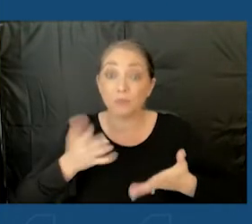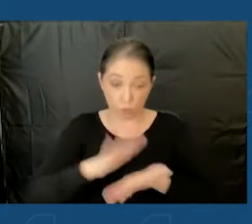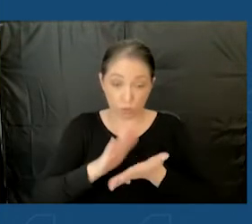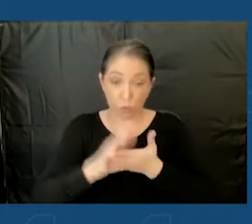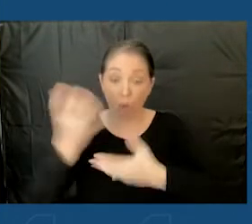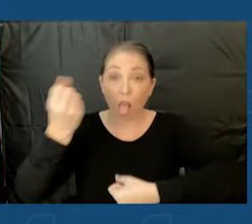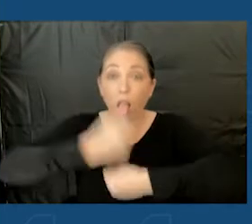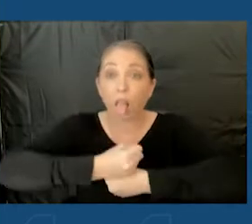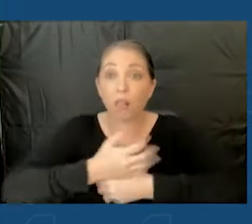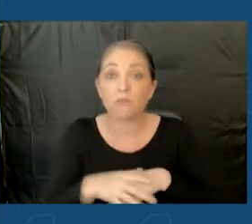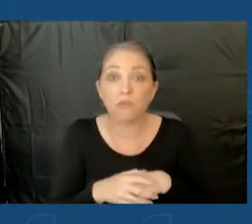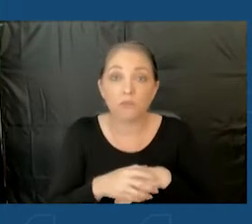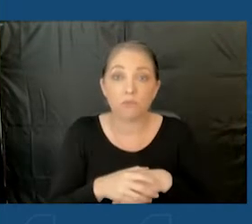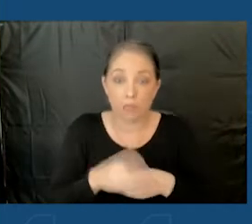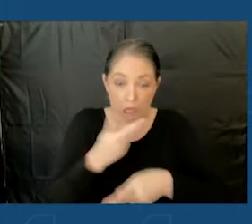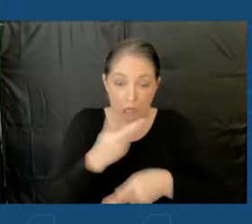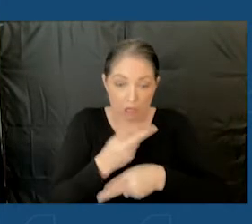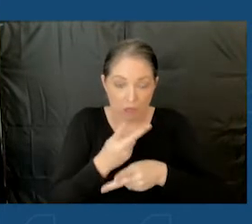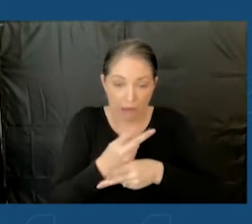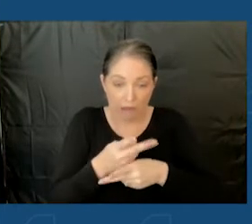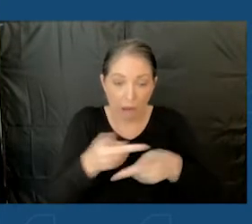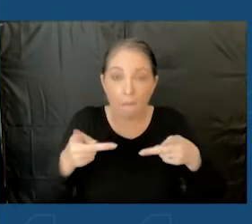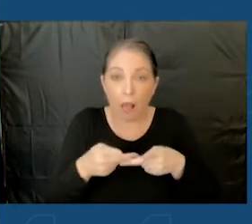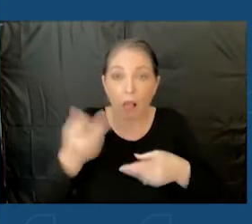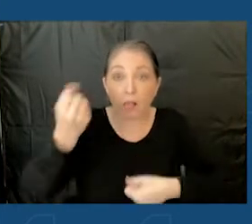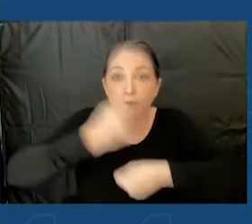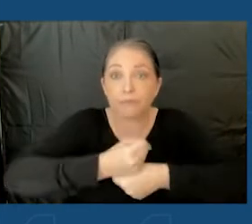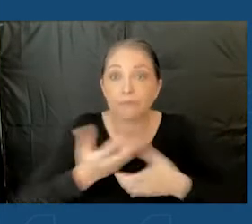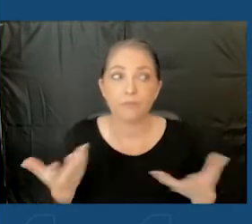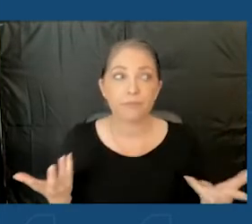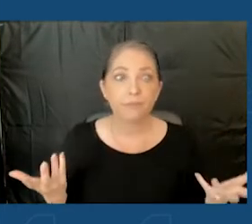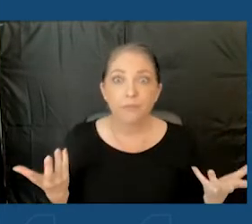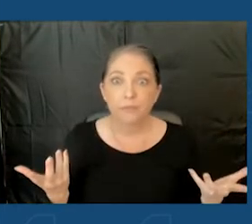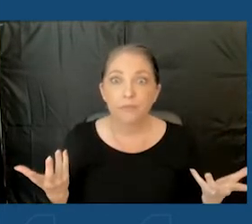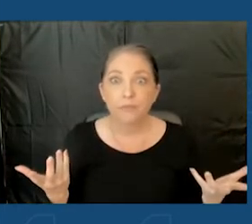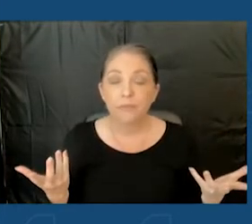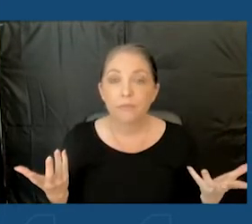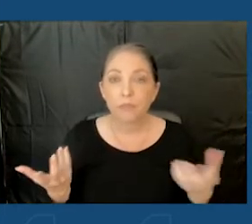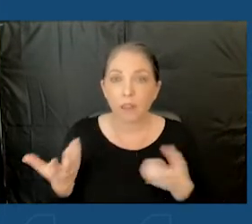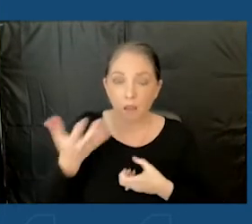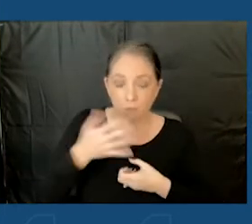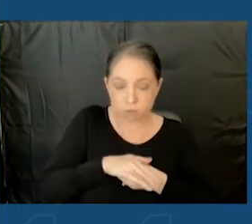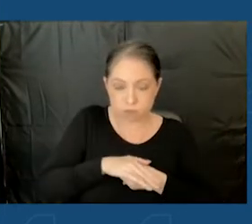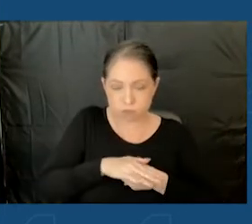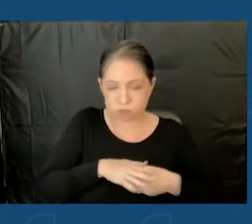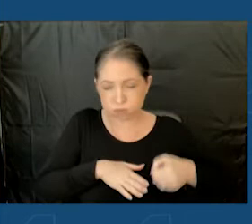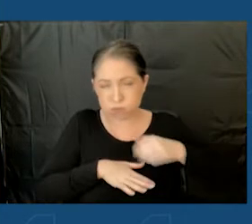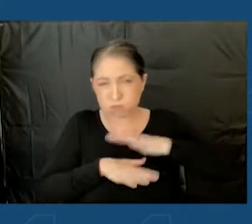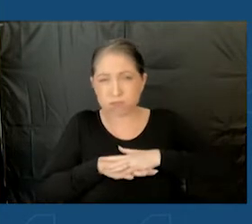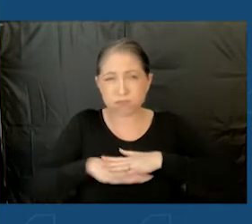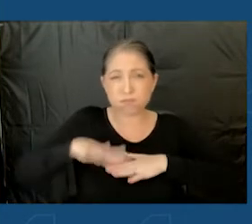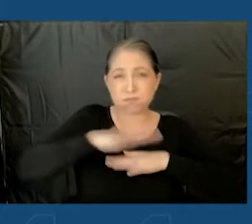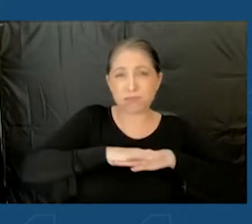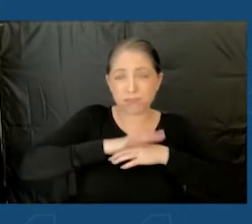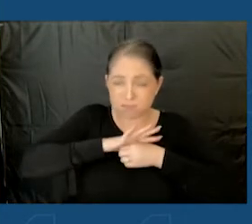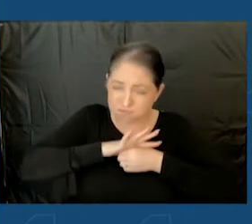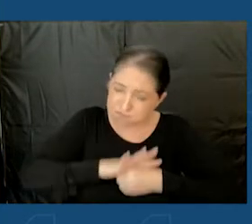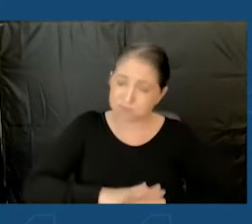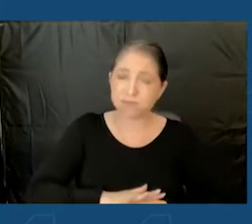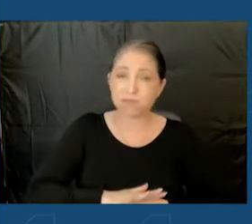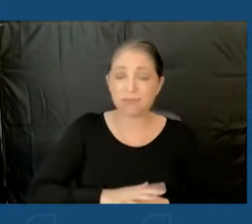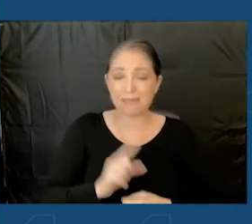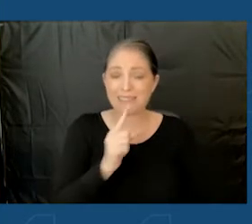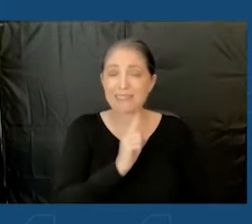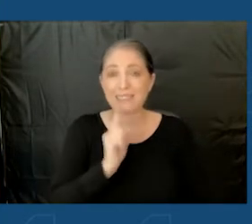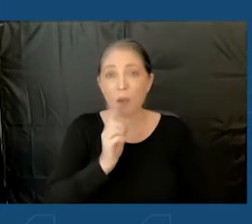So what a toxic brew here, and put all that weight primarily on moms, and many of them were single moms.